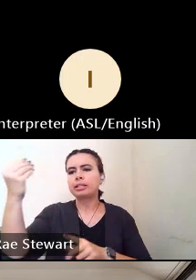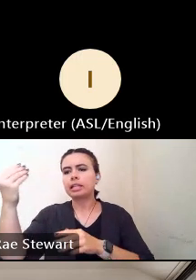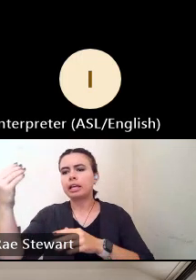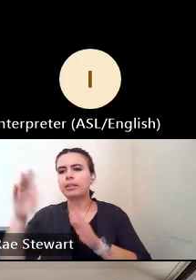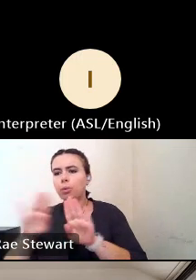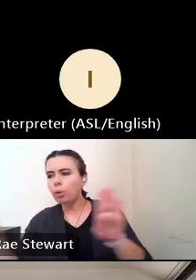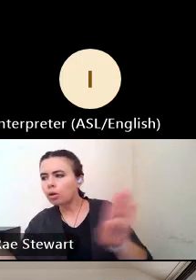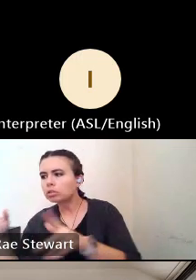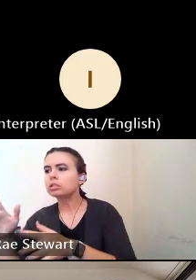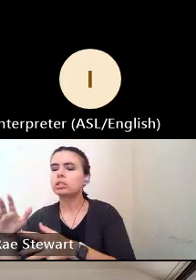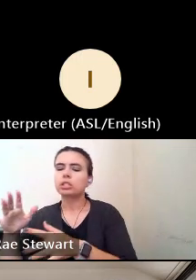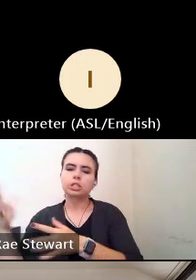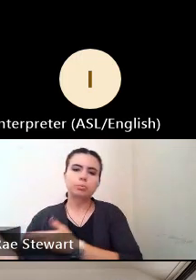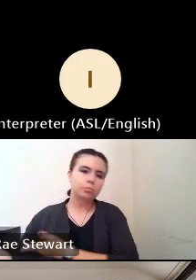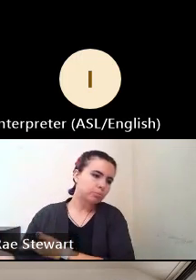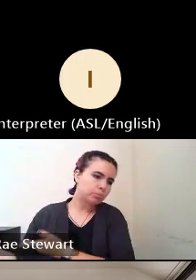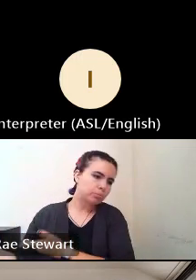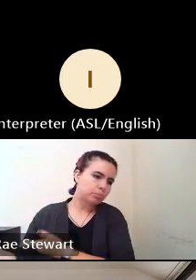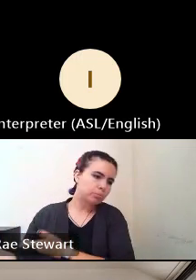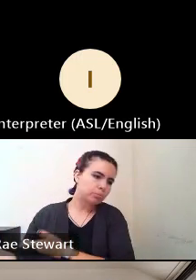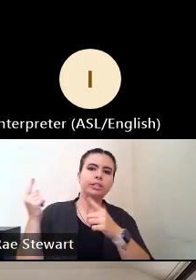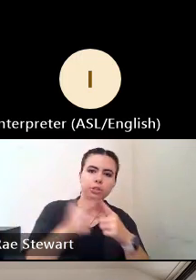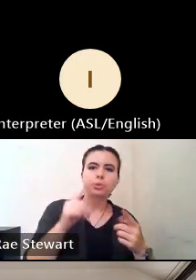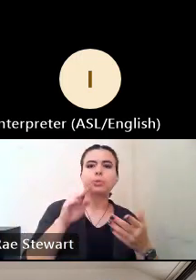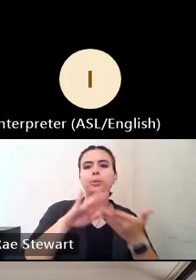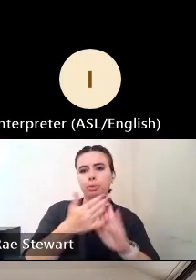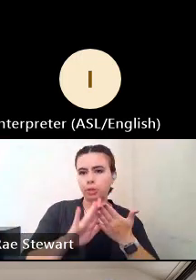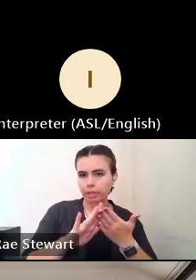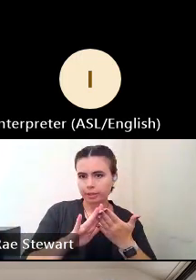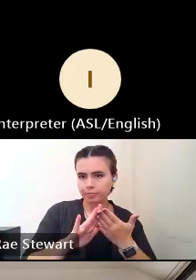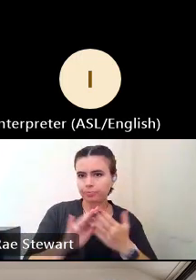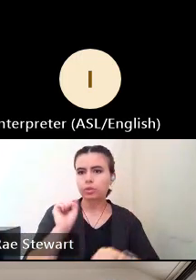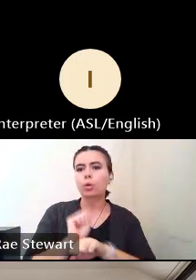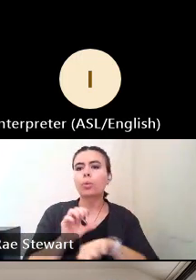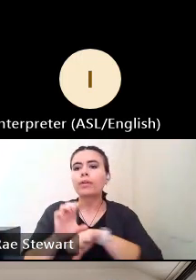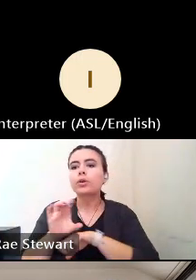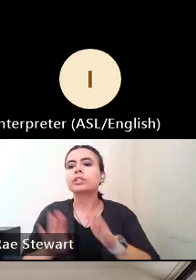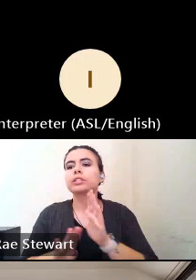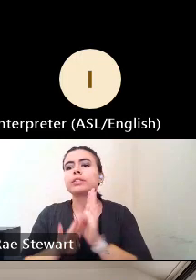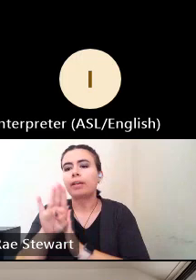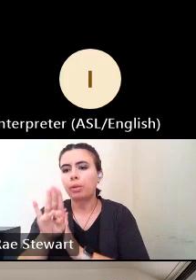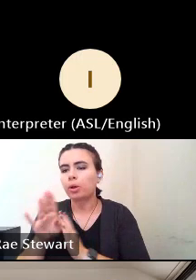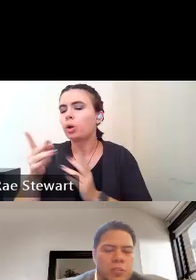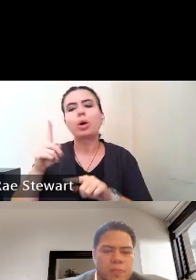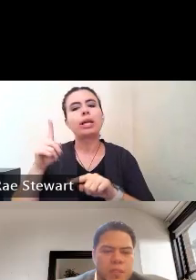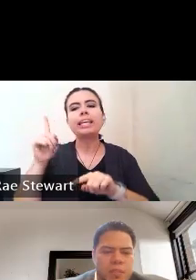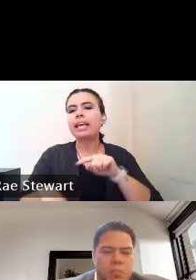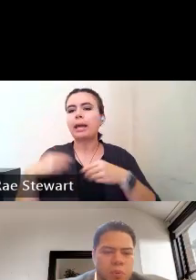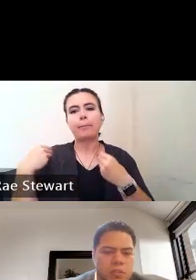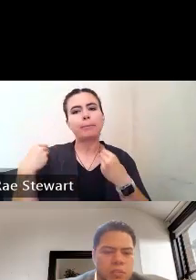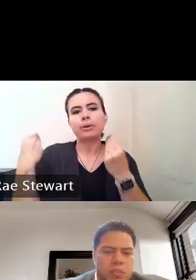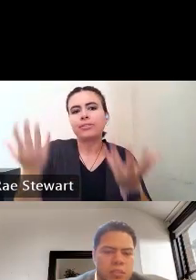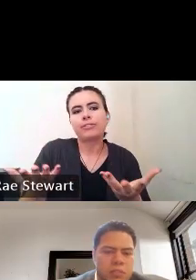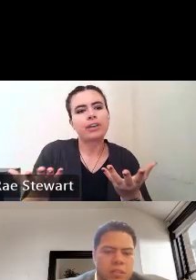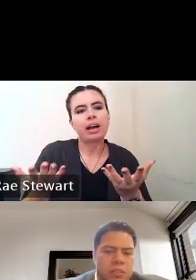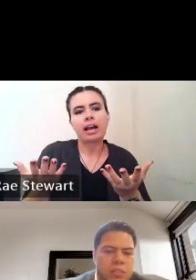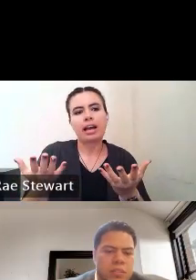community. Workforce development. We can't provide healthcare without our health workforce. It's